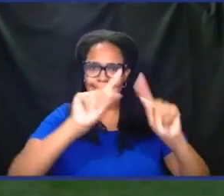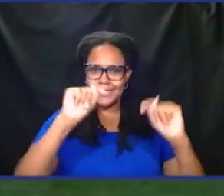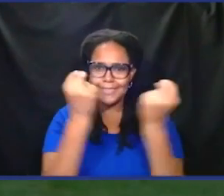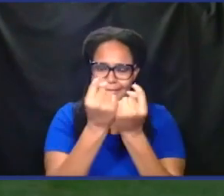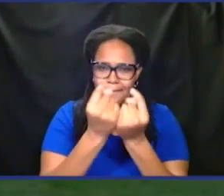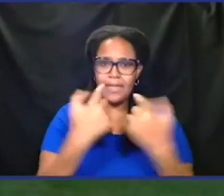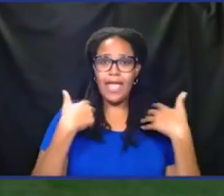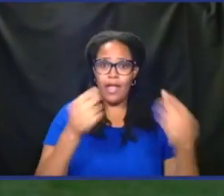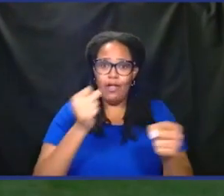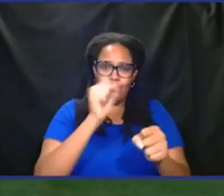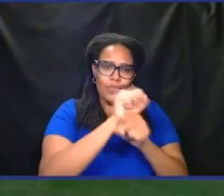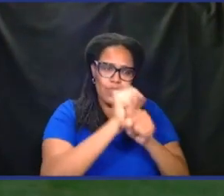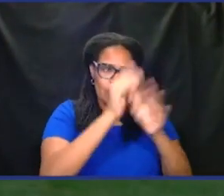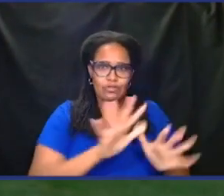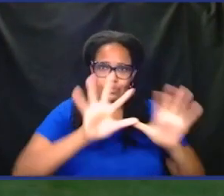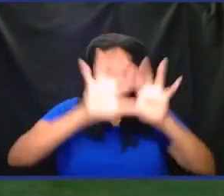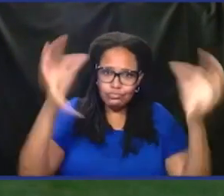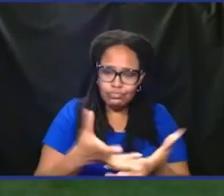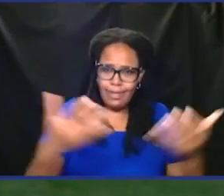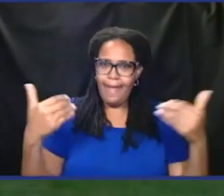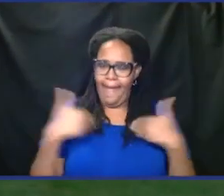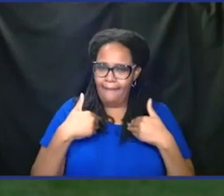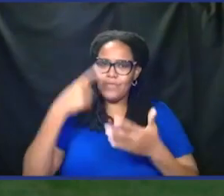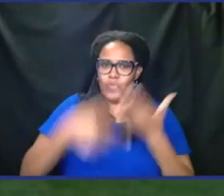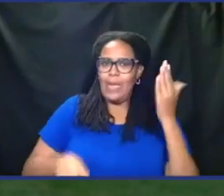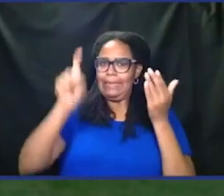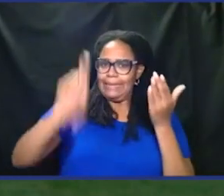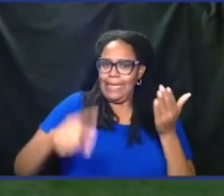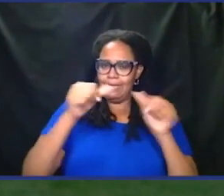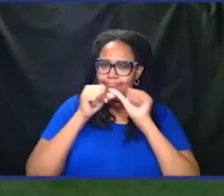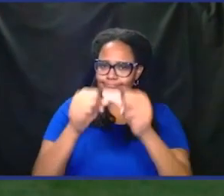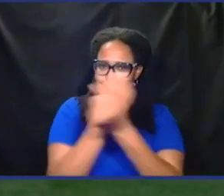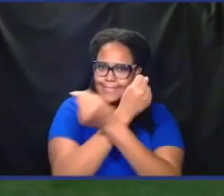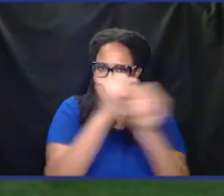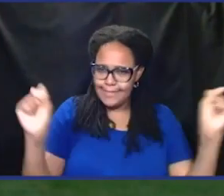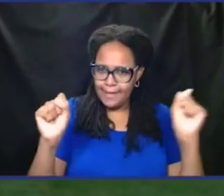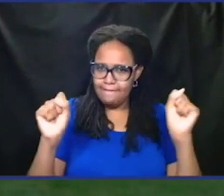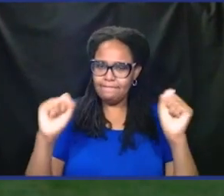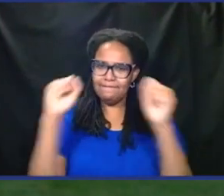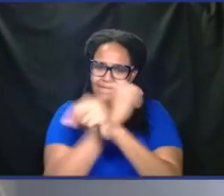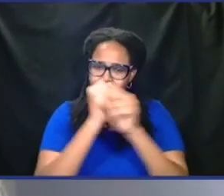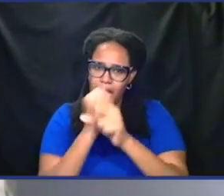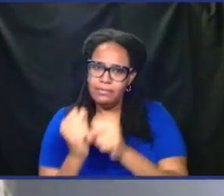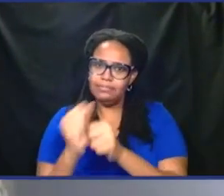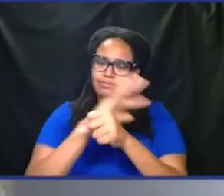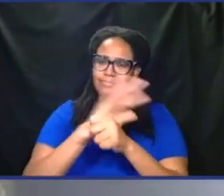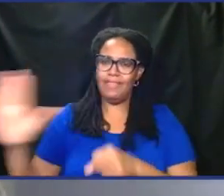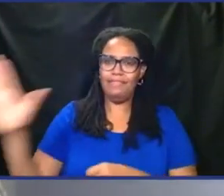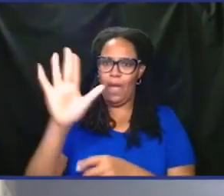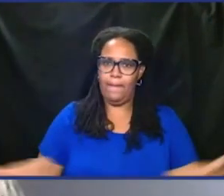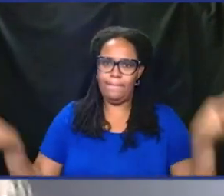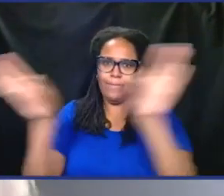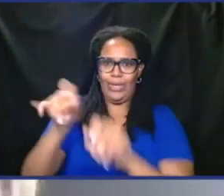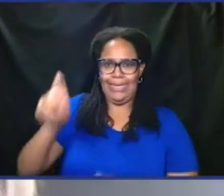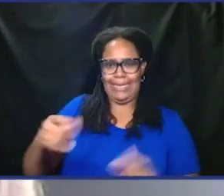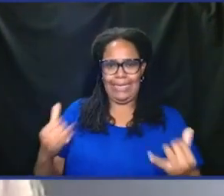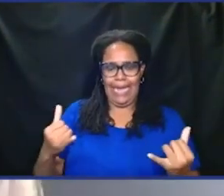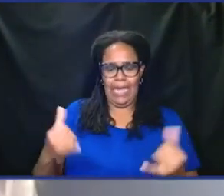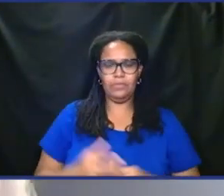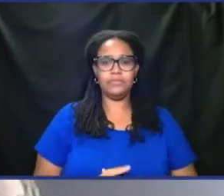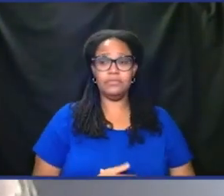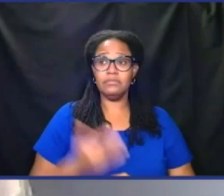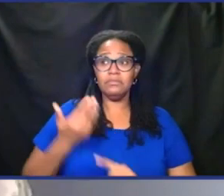have the protective gear to stay safe now, during the pandemic, in their time of greatest need. Before, we didn't